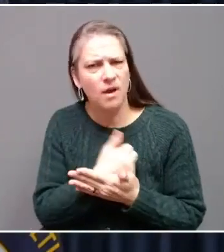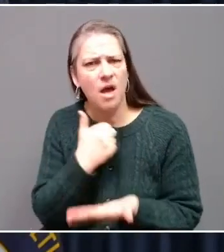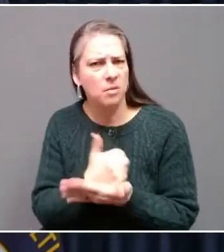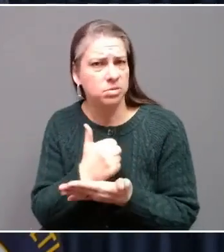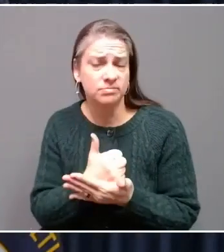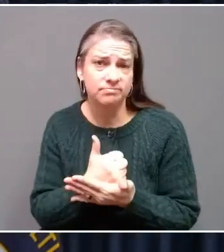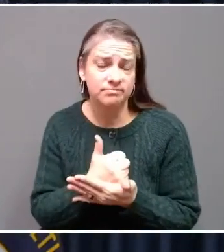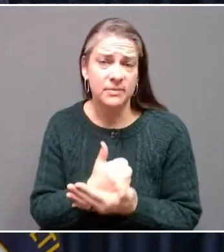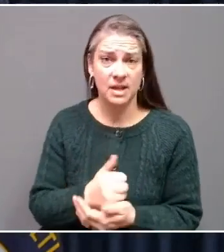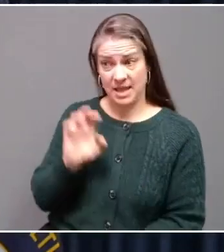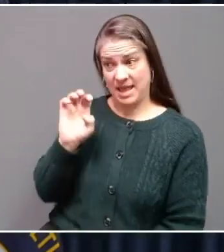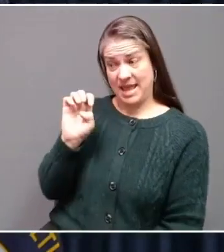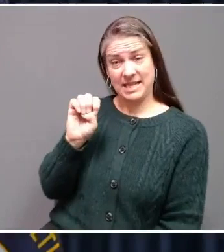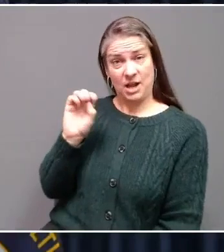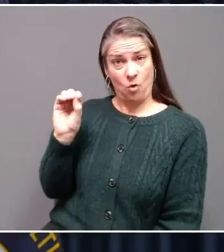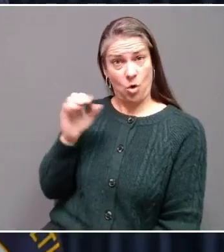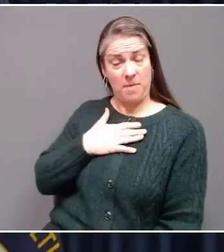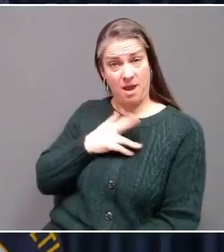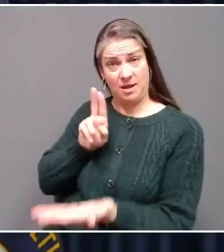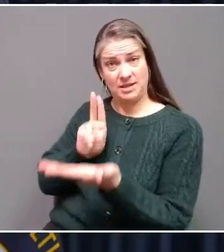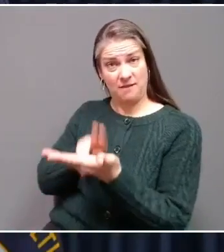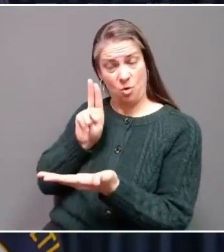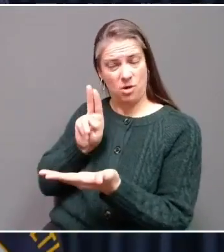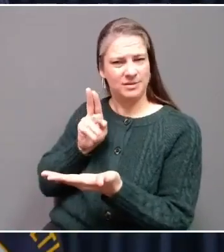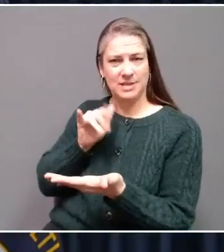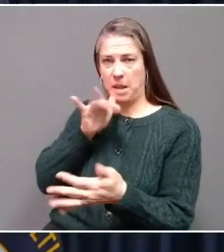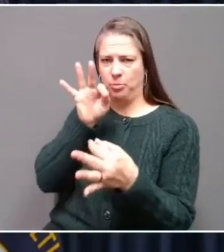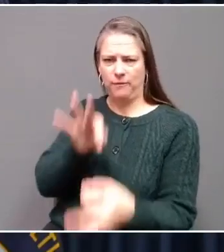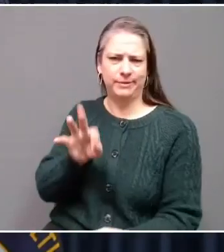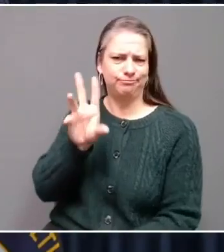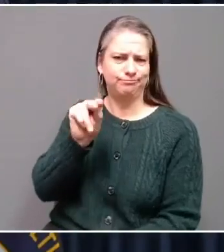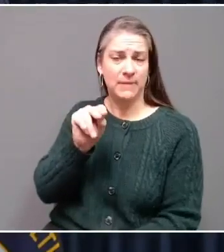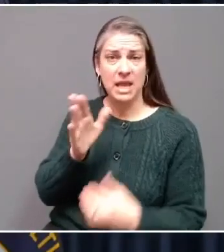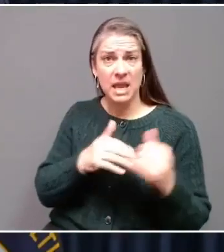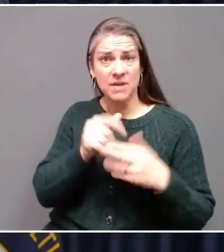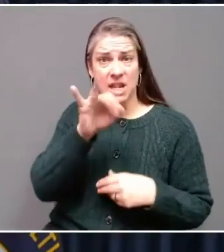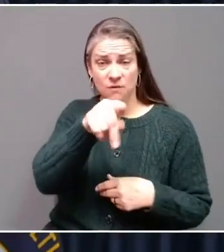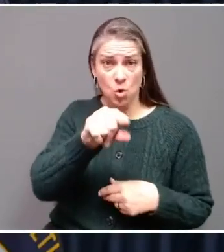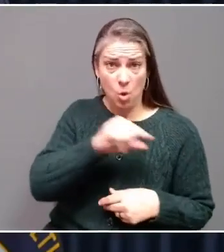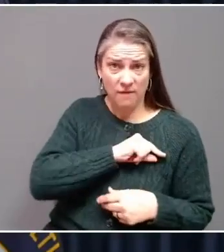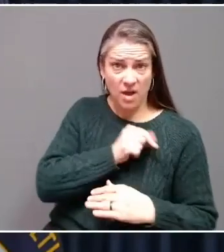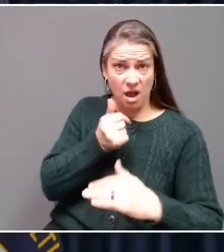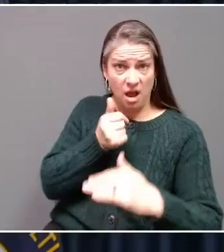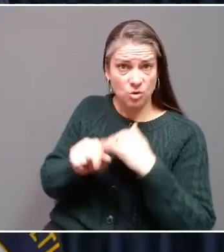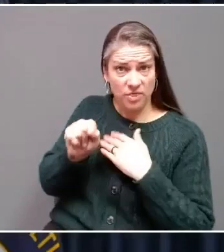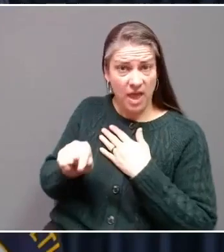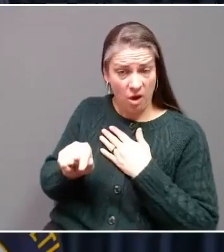is imperfect, right? It's still very challenging, even if you fully qualify under it, to